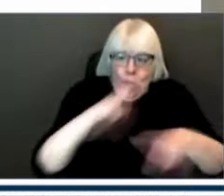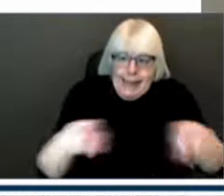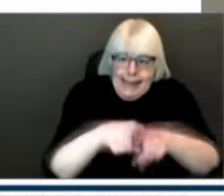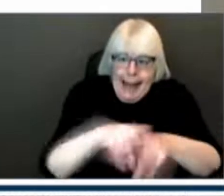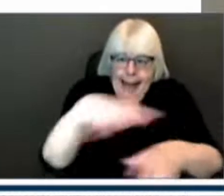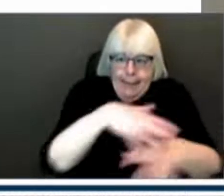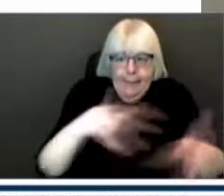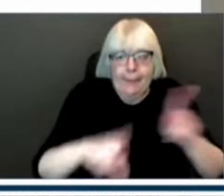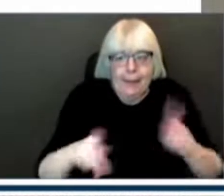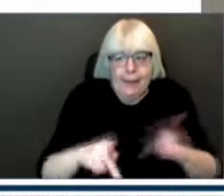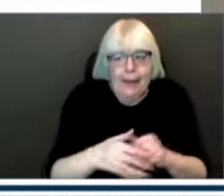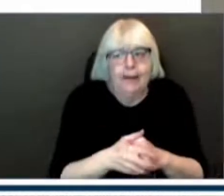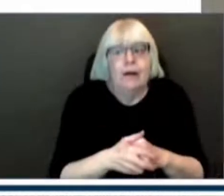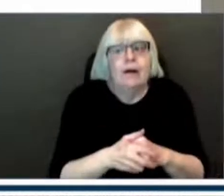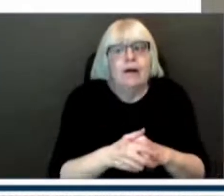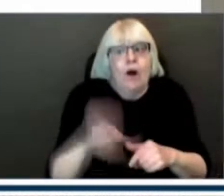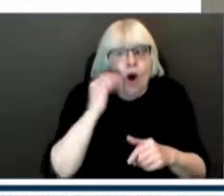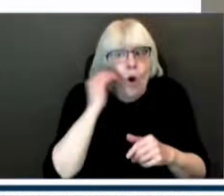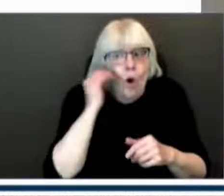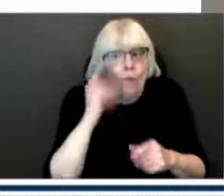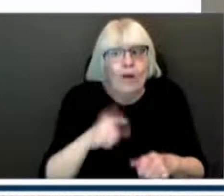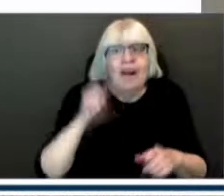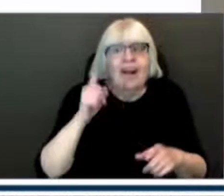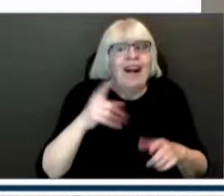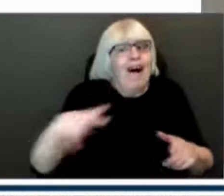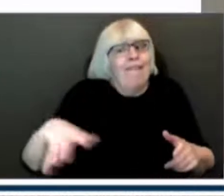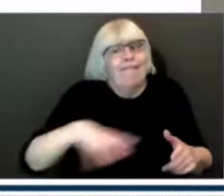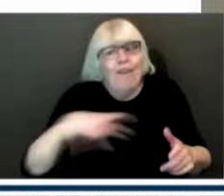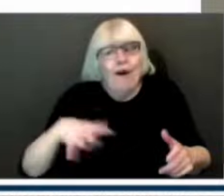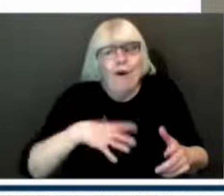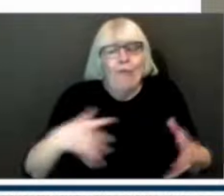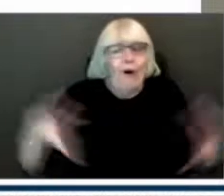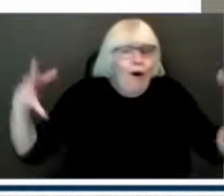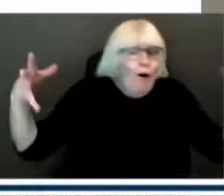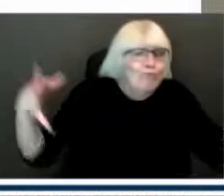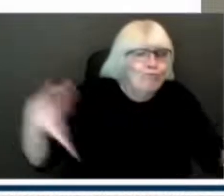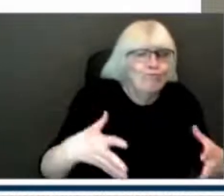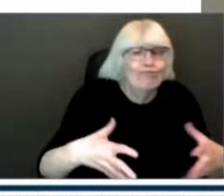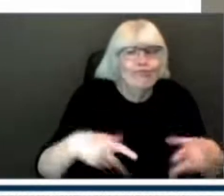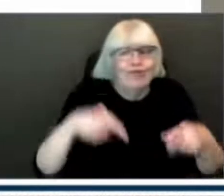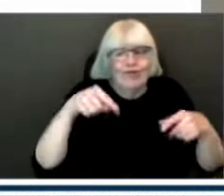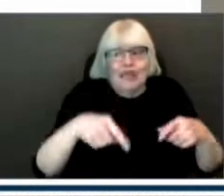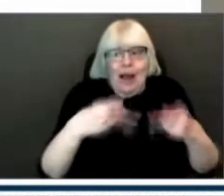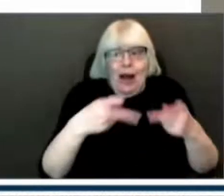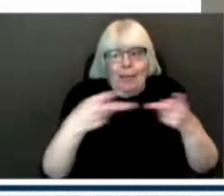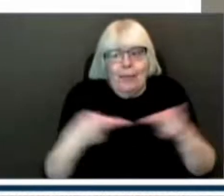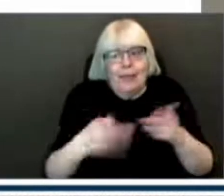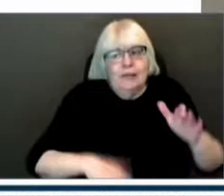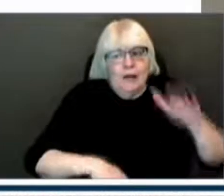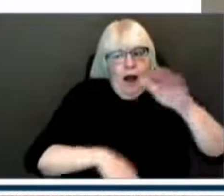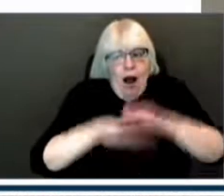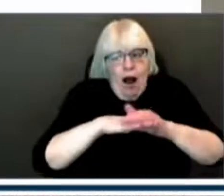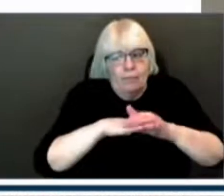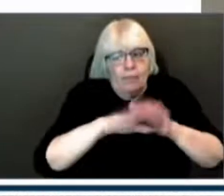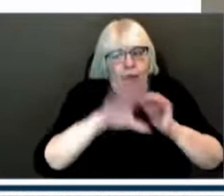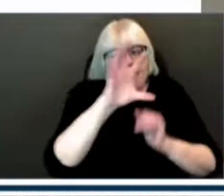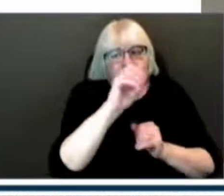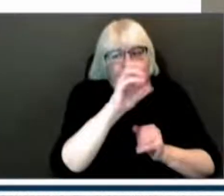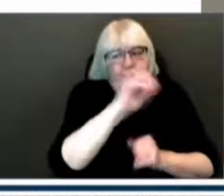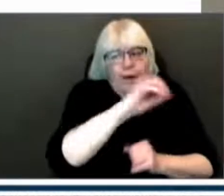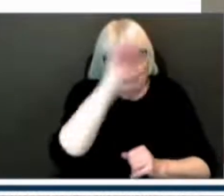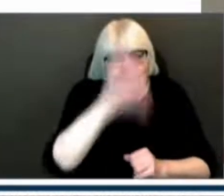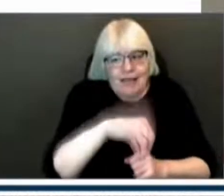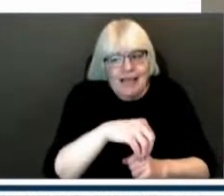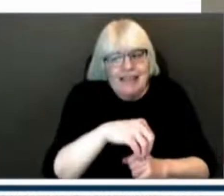formal gathering limit to 50% of the capacity of a venue and allow a range of events, again, things like